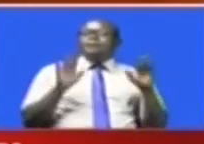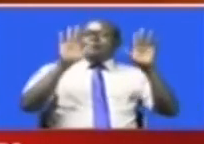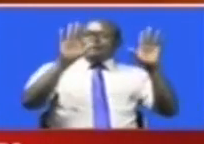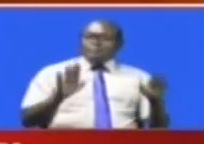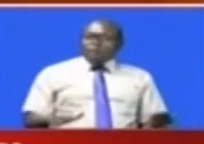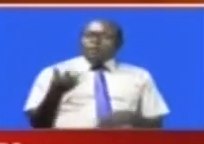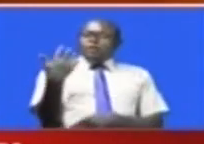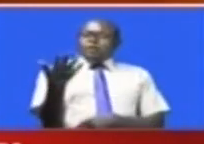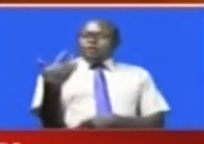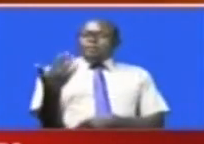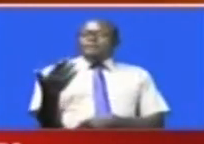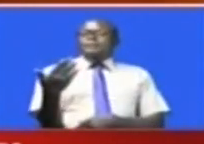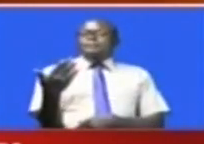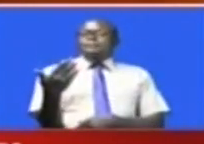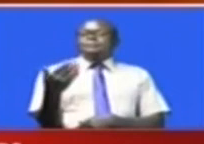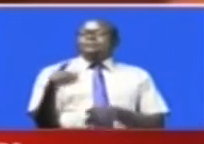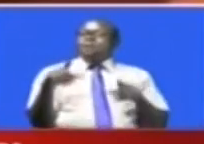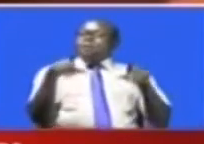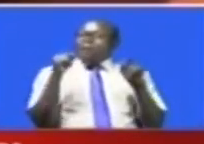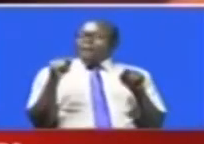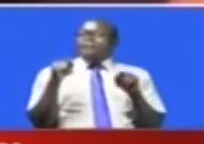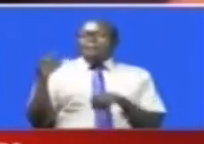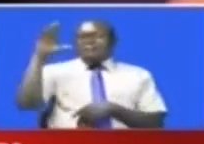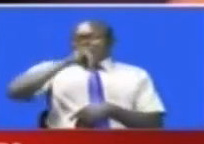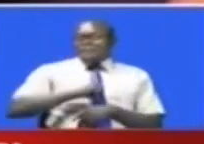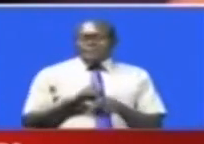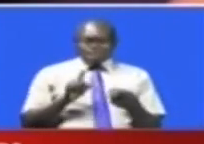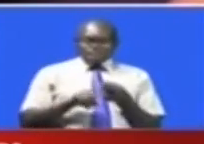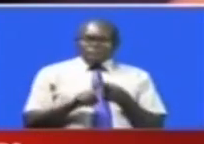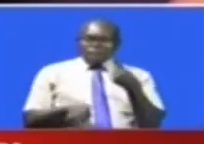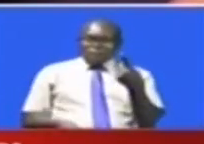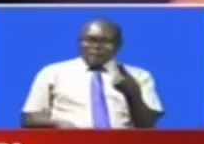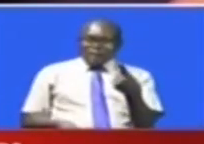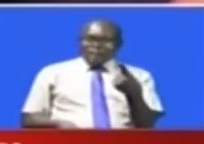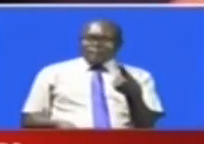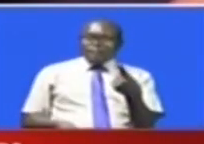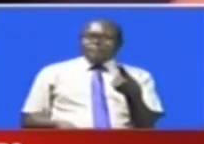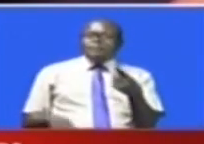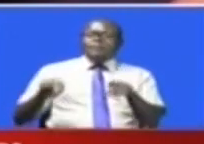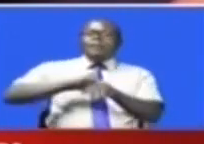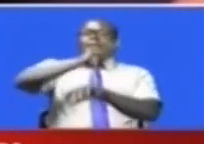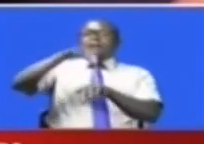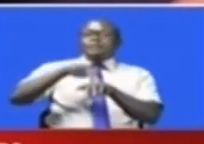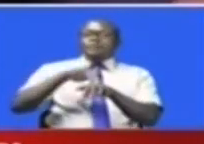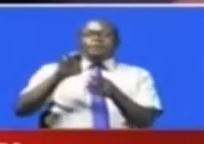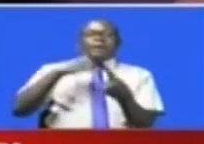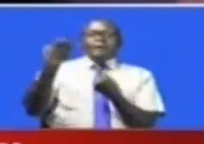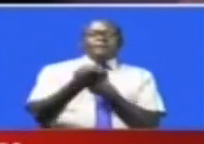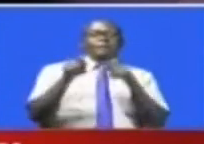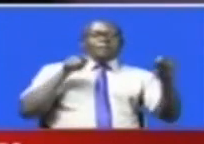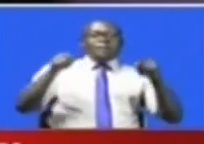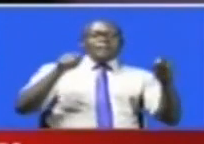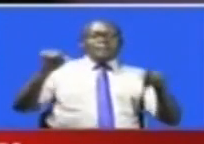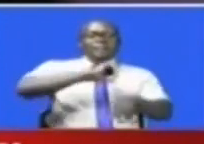a litany of critical documents said to be missing. One, the National Environment Management